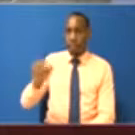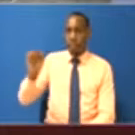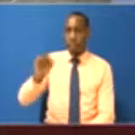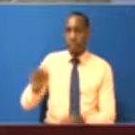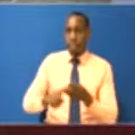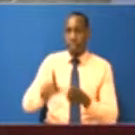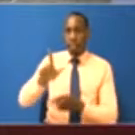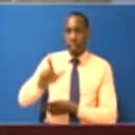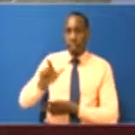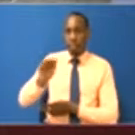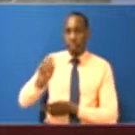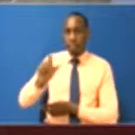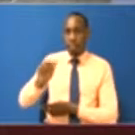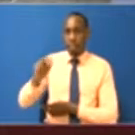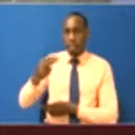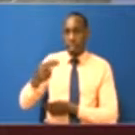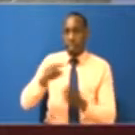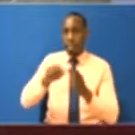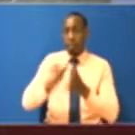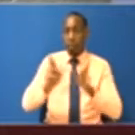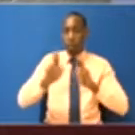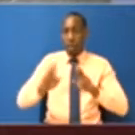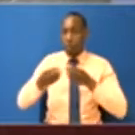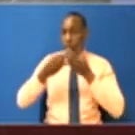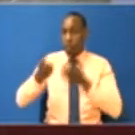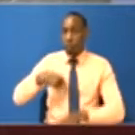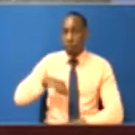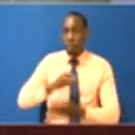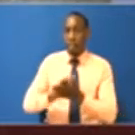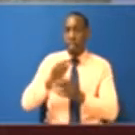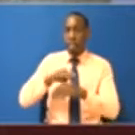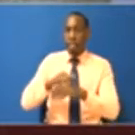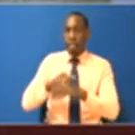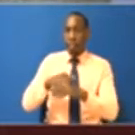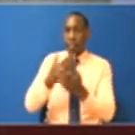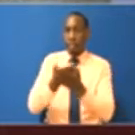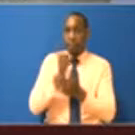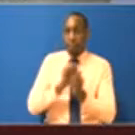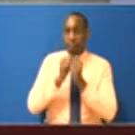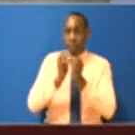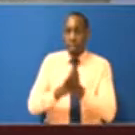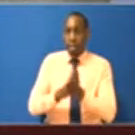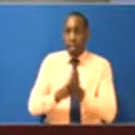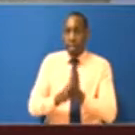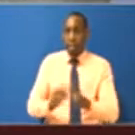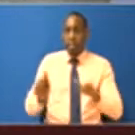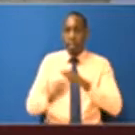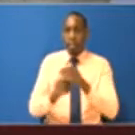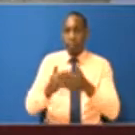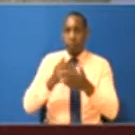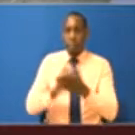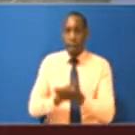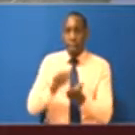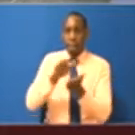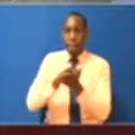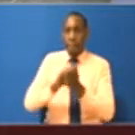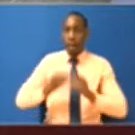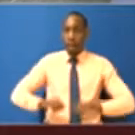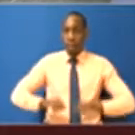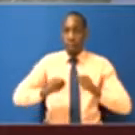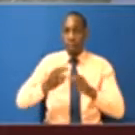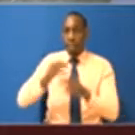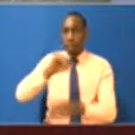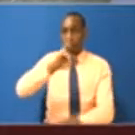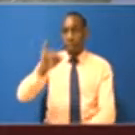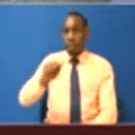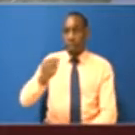standby to give us that update as soon as he arrives um remember he's vying together with his running mate former bank executive james mushiri and it